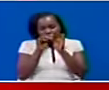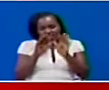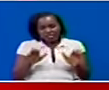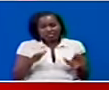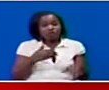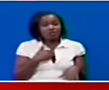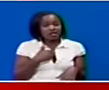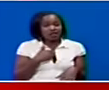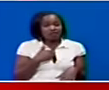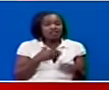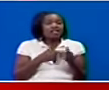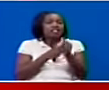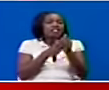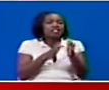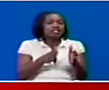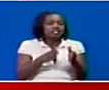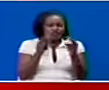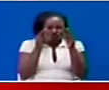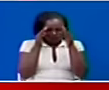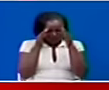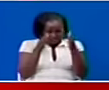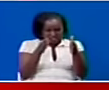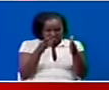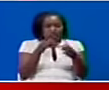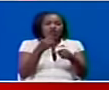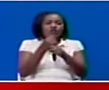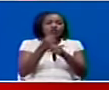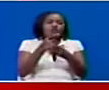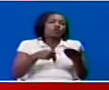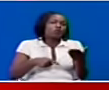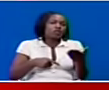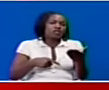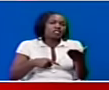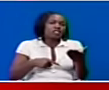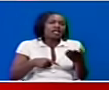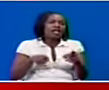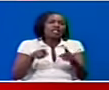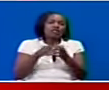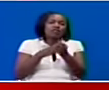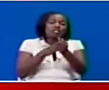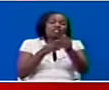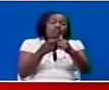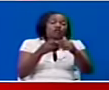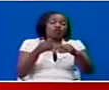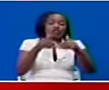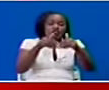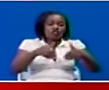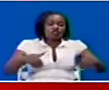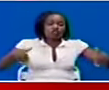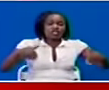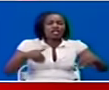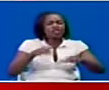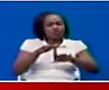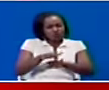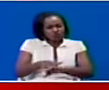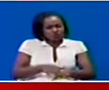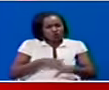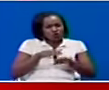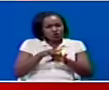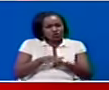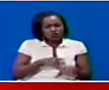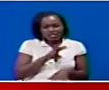have. Leaders who are so focused on what we are doing, who are leading from the front, and slowly I can see it, I feel it,